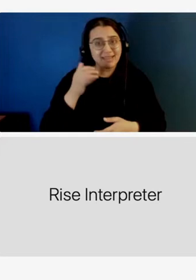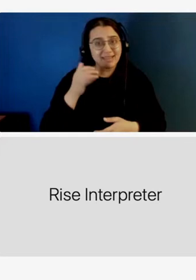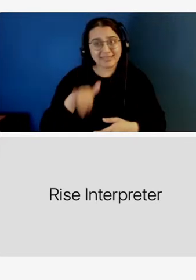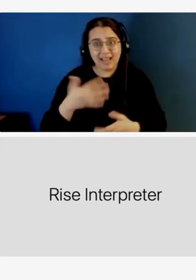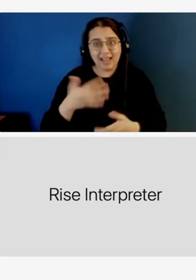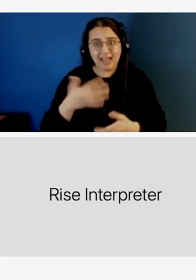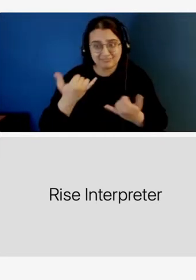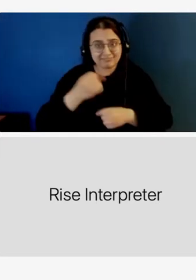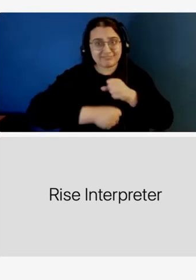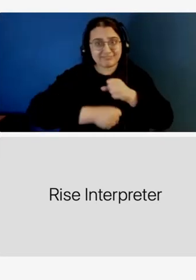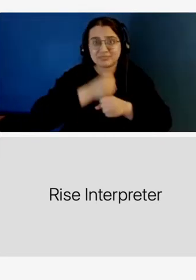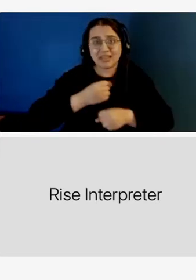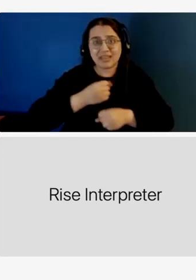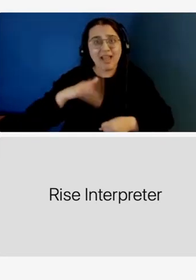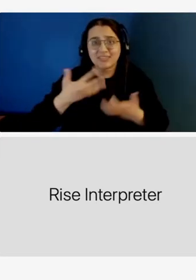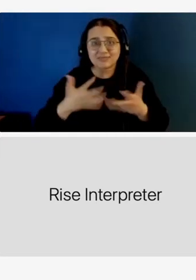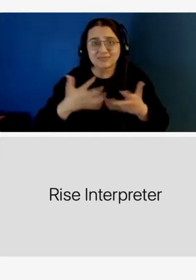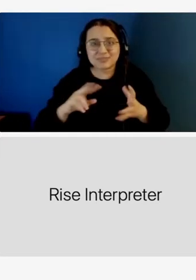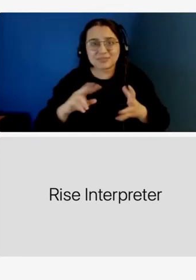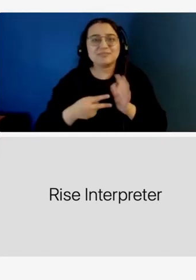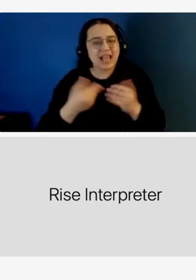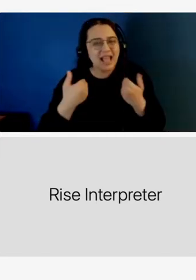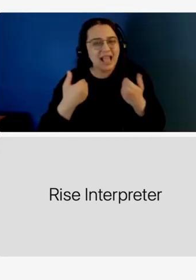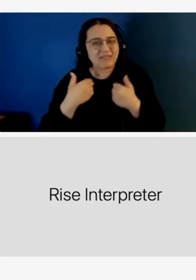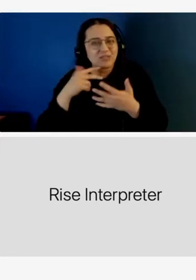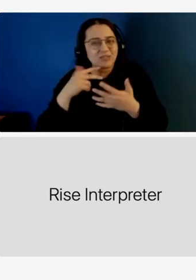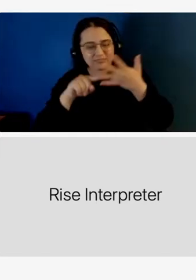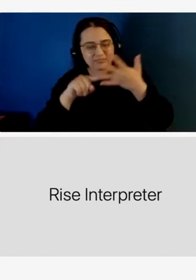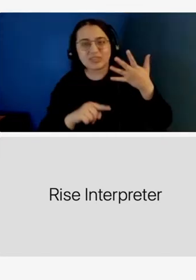year. And I just wanted to